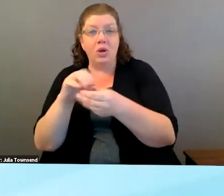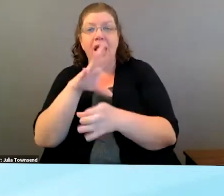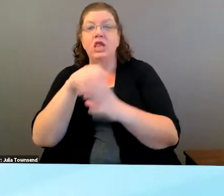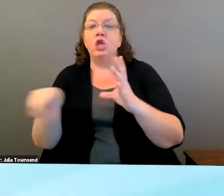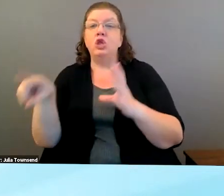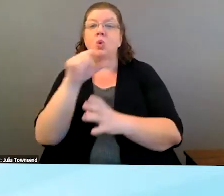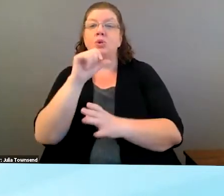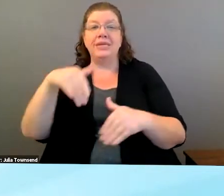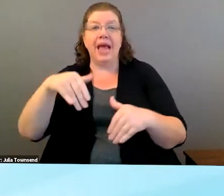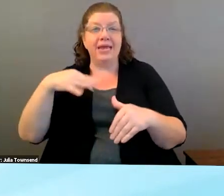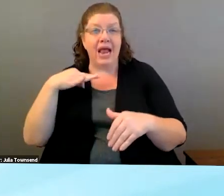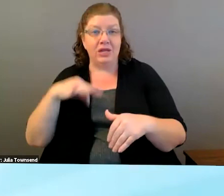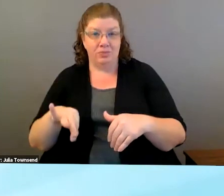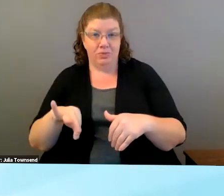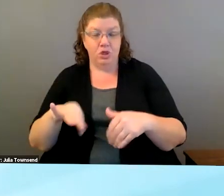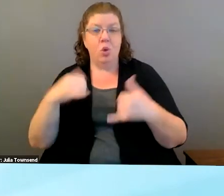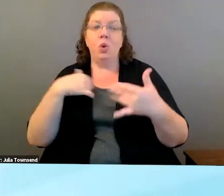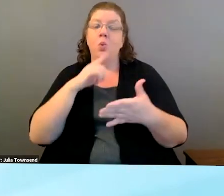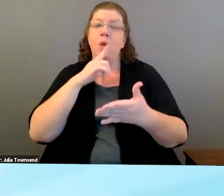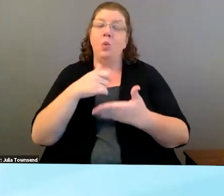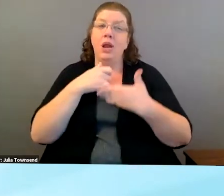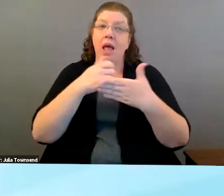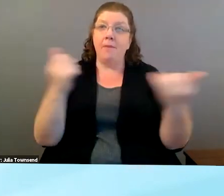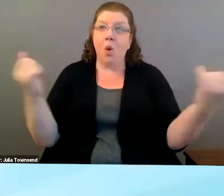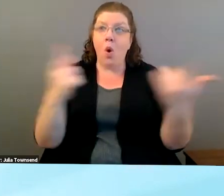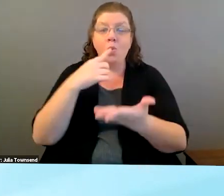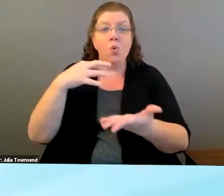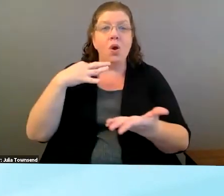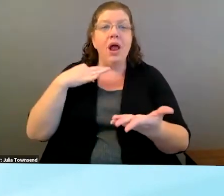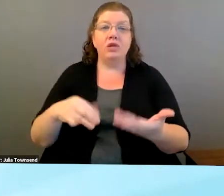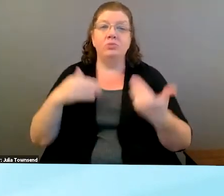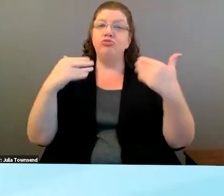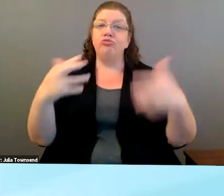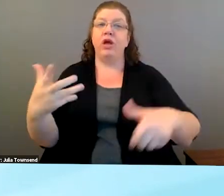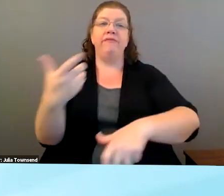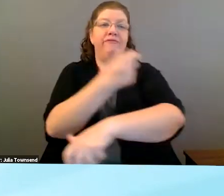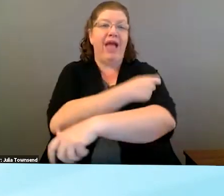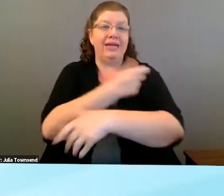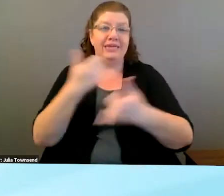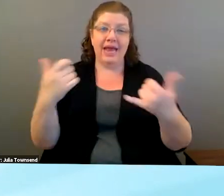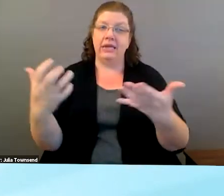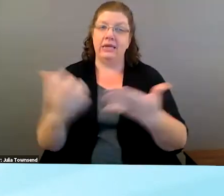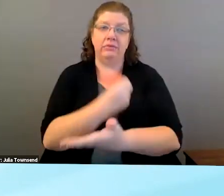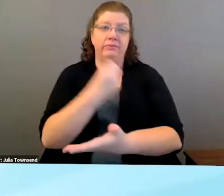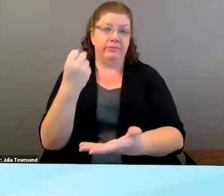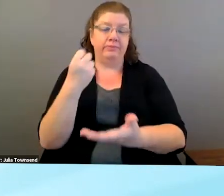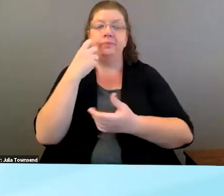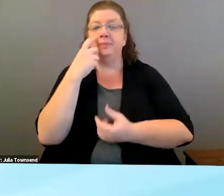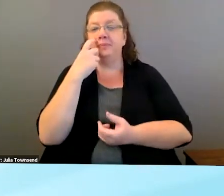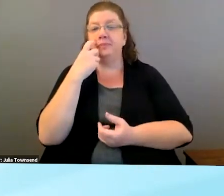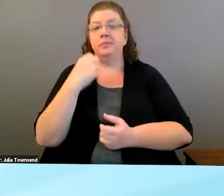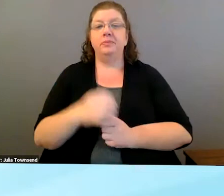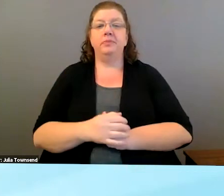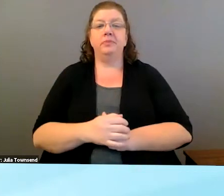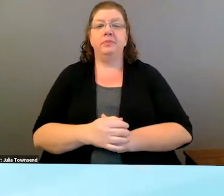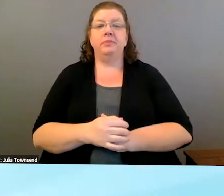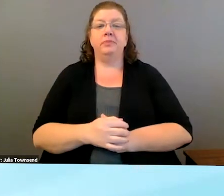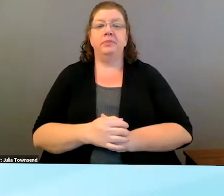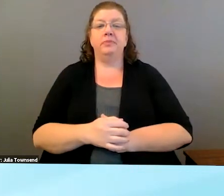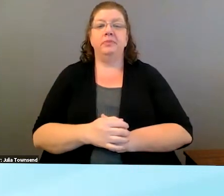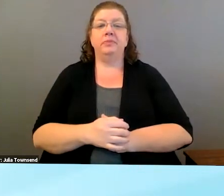in helping everyone who's eligible be able to get vaccinated in a timely way. Next slide, please.